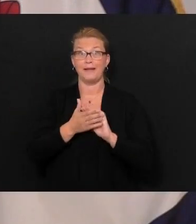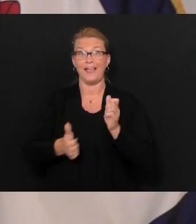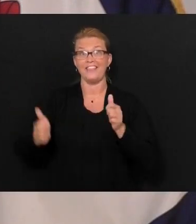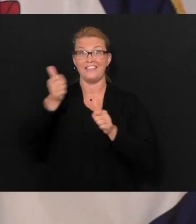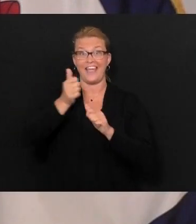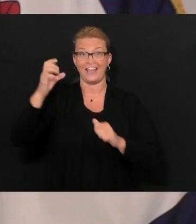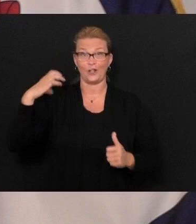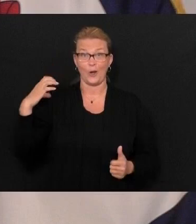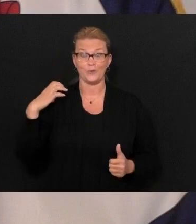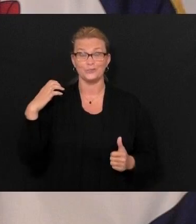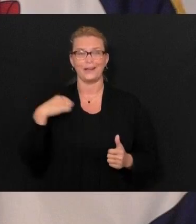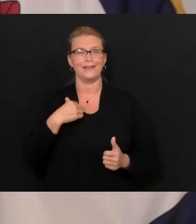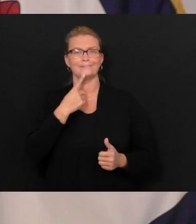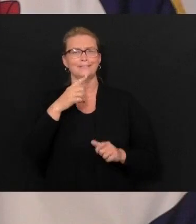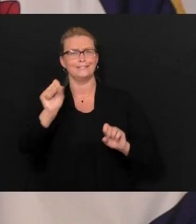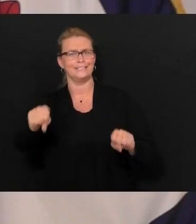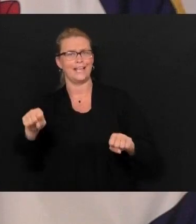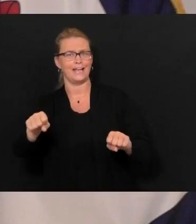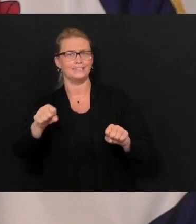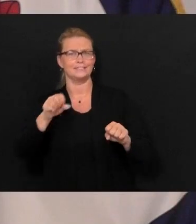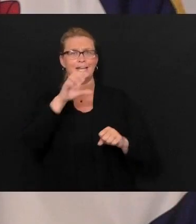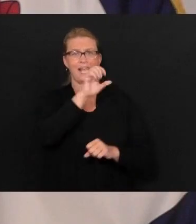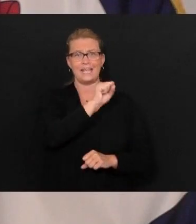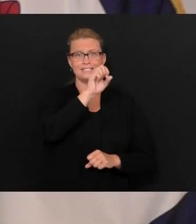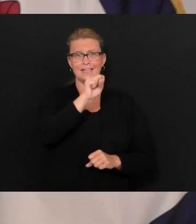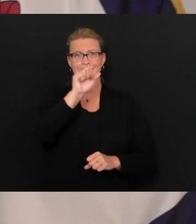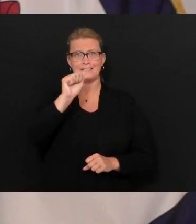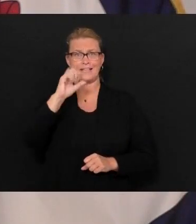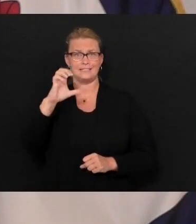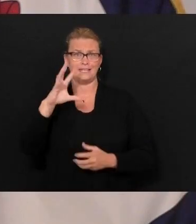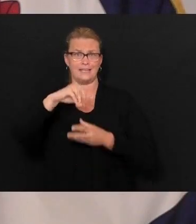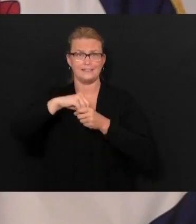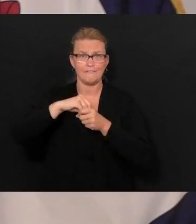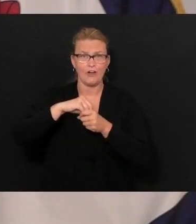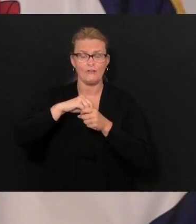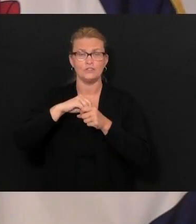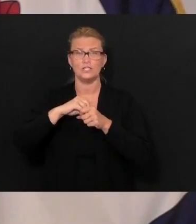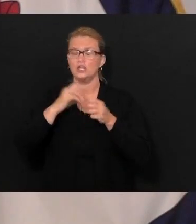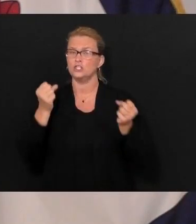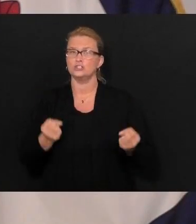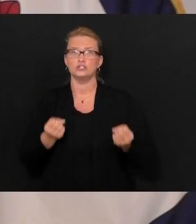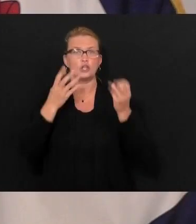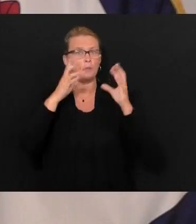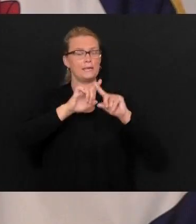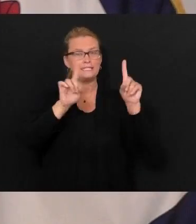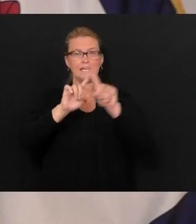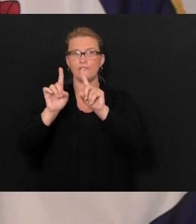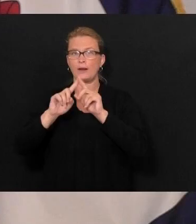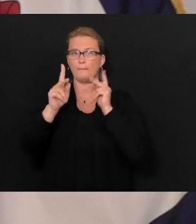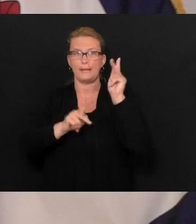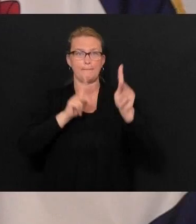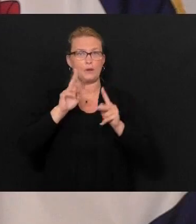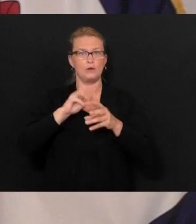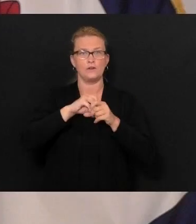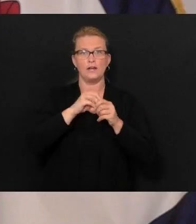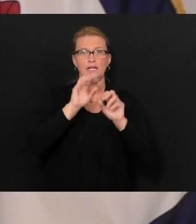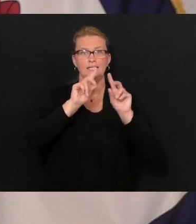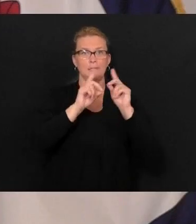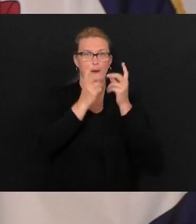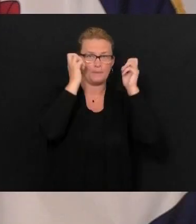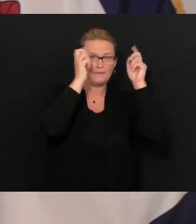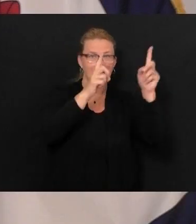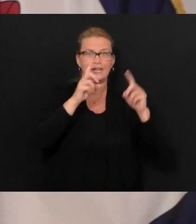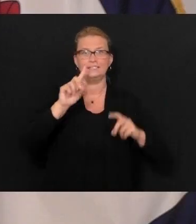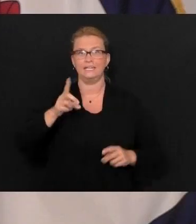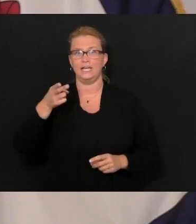all in every way. Our SSAC is in. There's so many different people from the Department of Ed, DHHR,